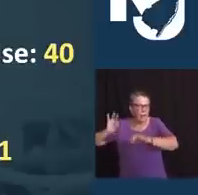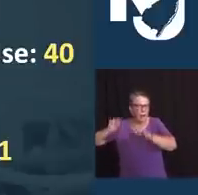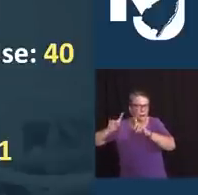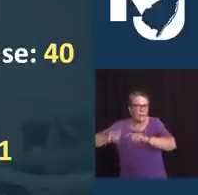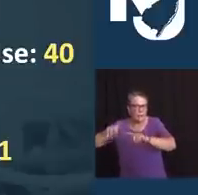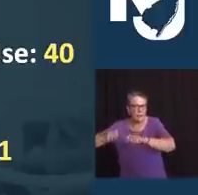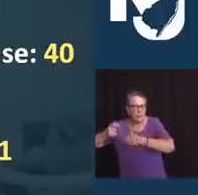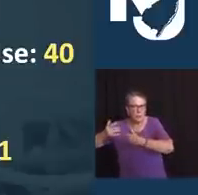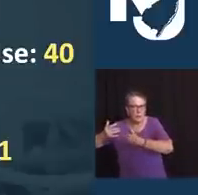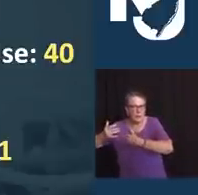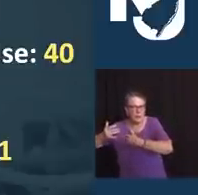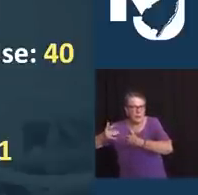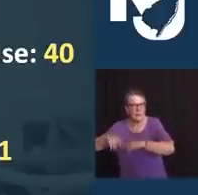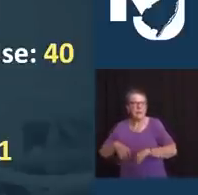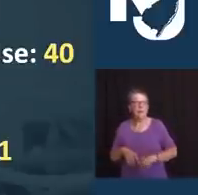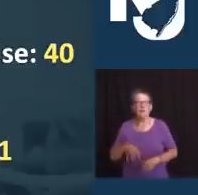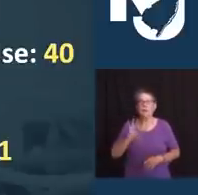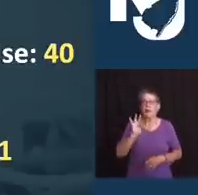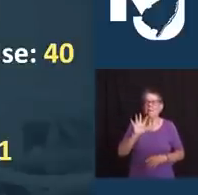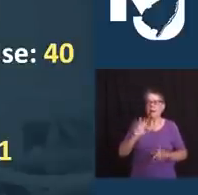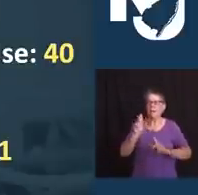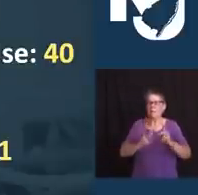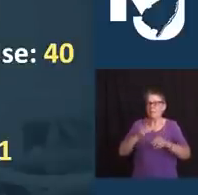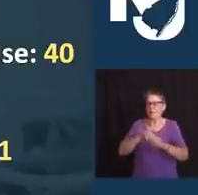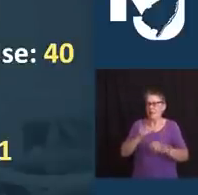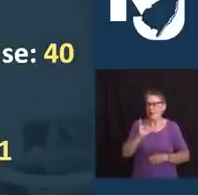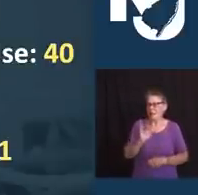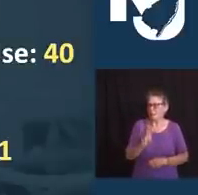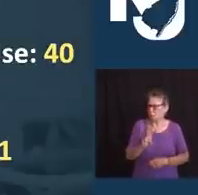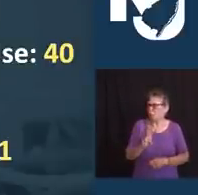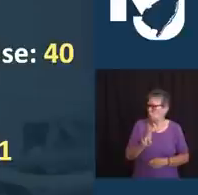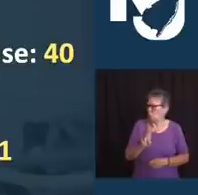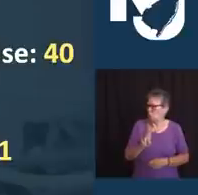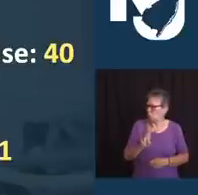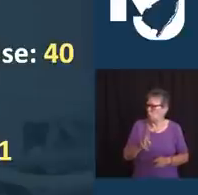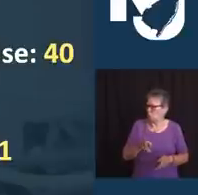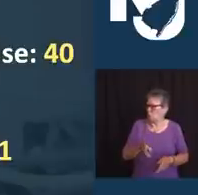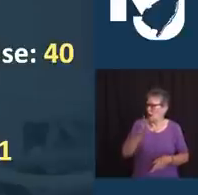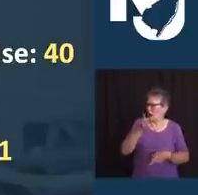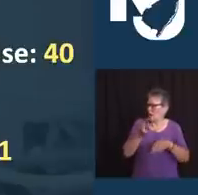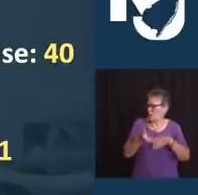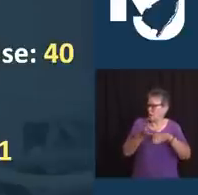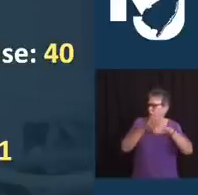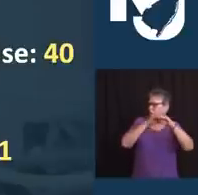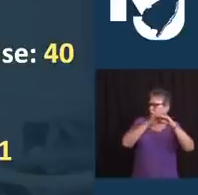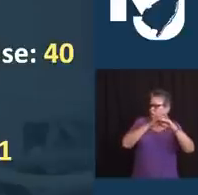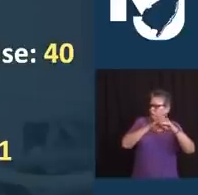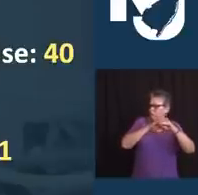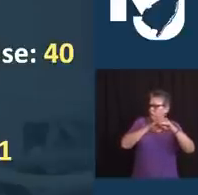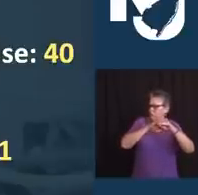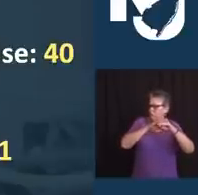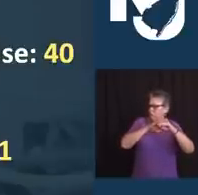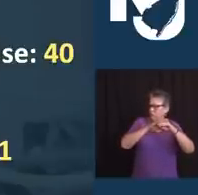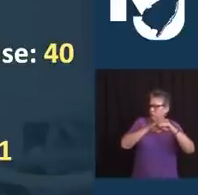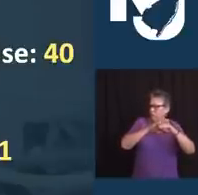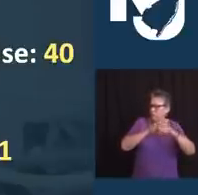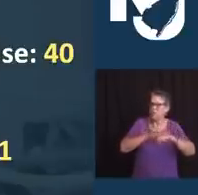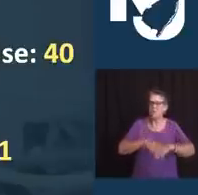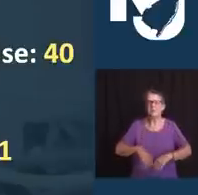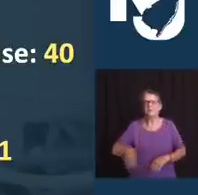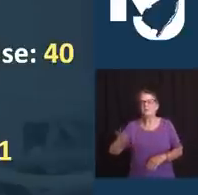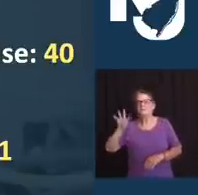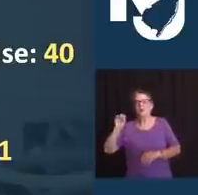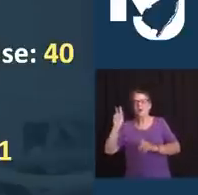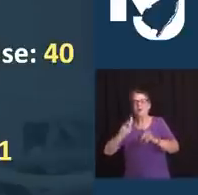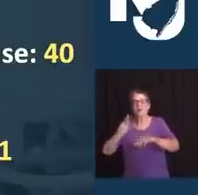ICUs. That's more than 1 in every 5 patients being treated for COVID, and 40 of those were hooked up to a ventilator. That number has crept